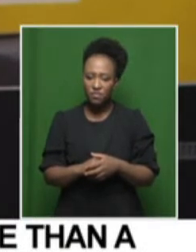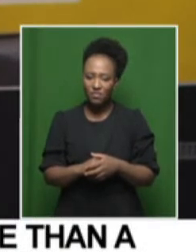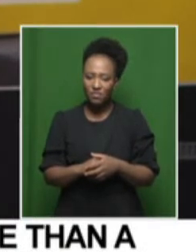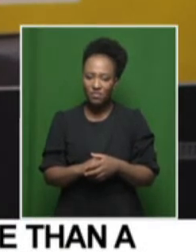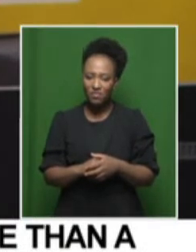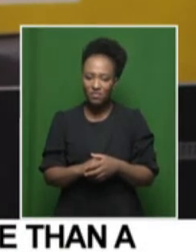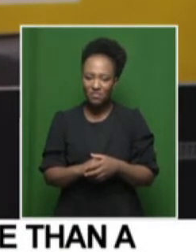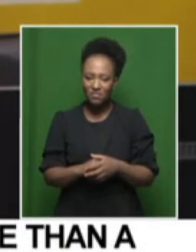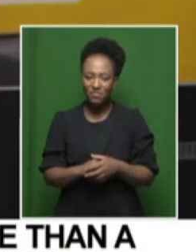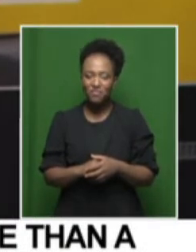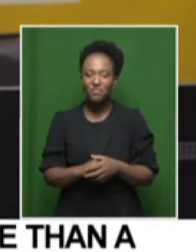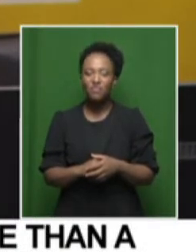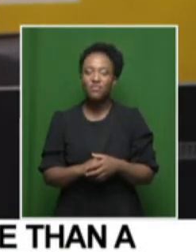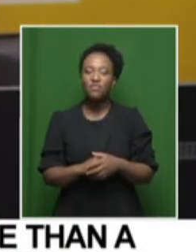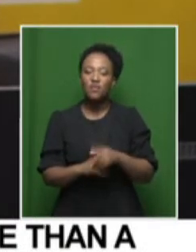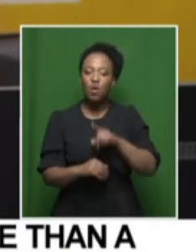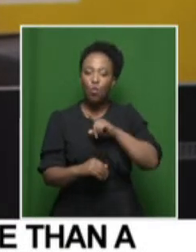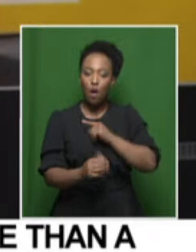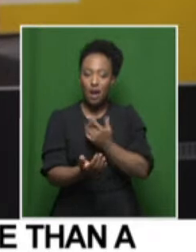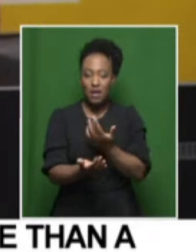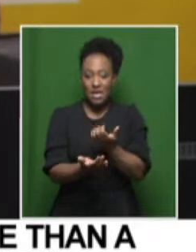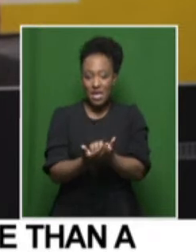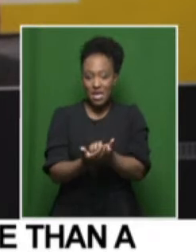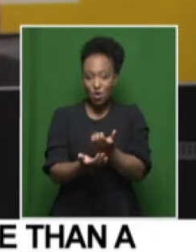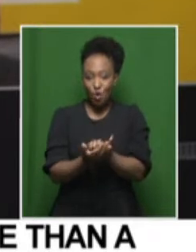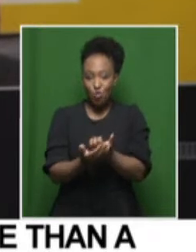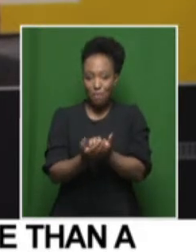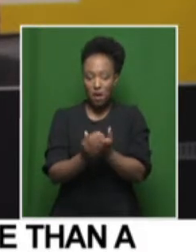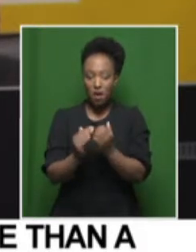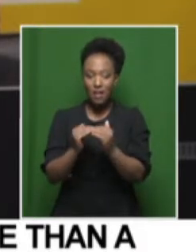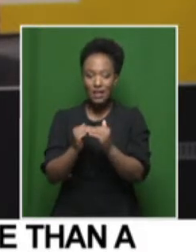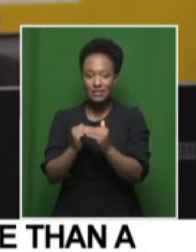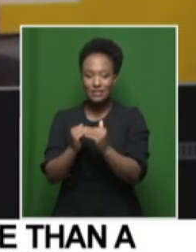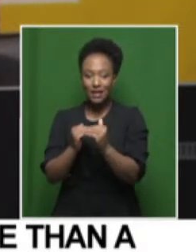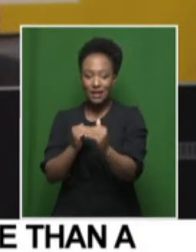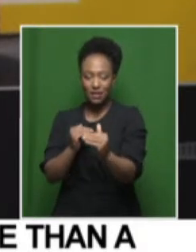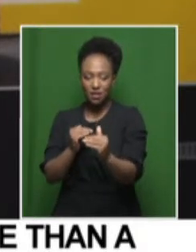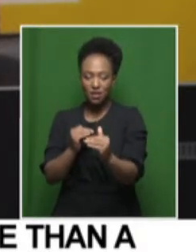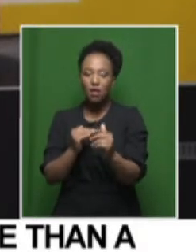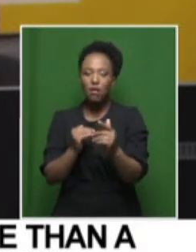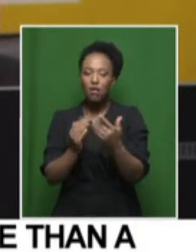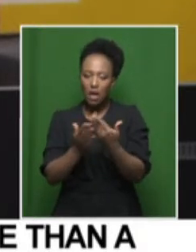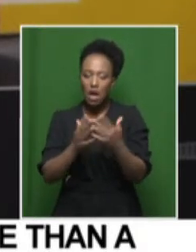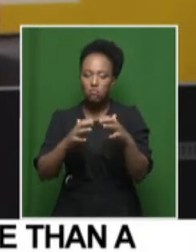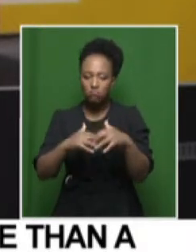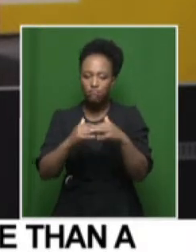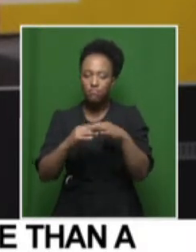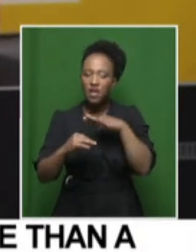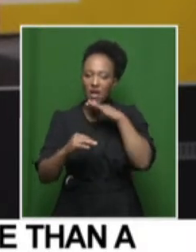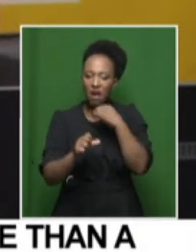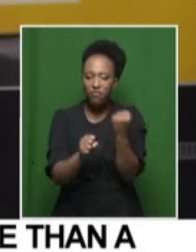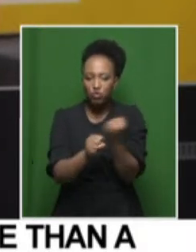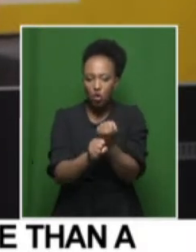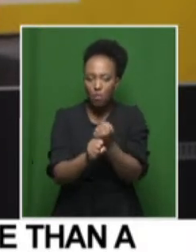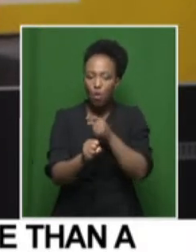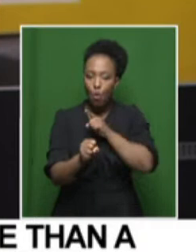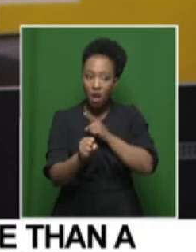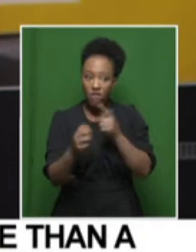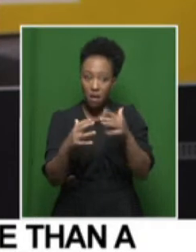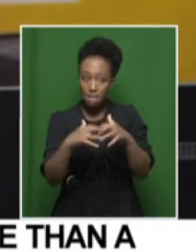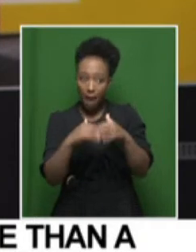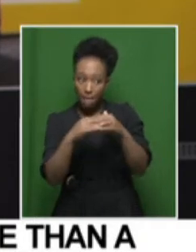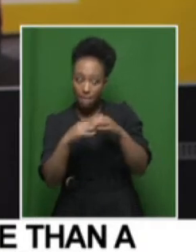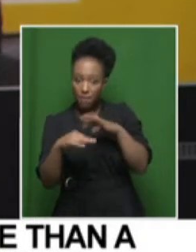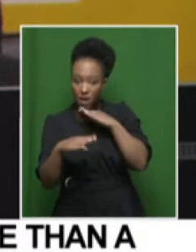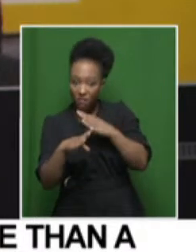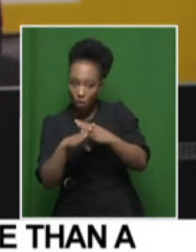Only through sustained economic growth can South Africa create enough jobs to reduce poverty and inequality,